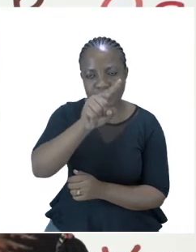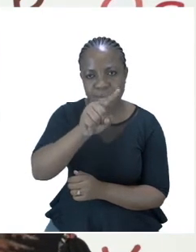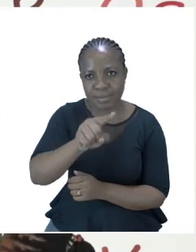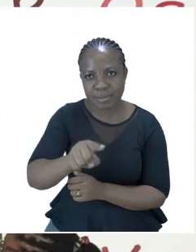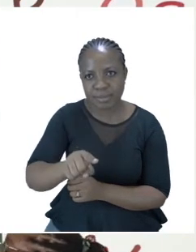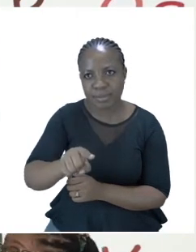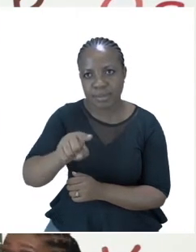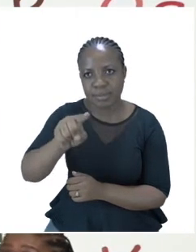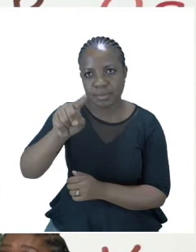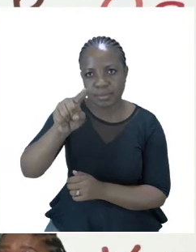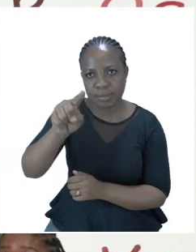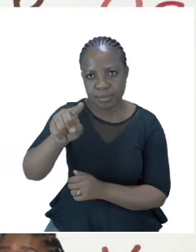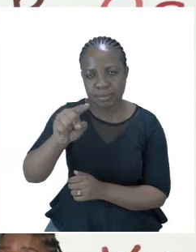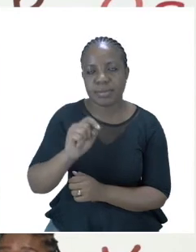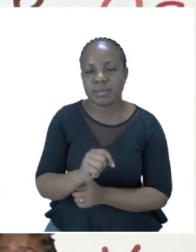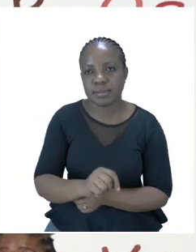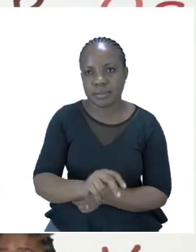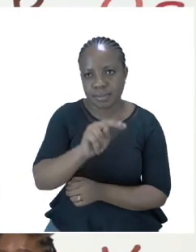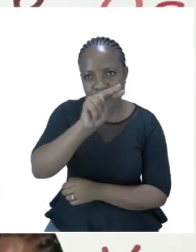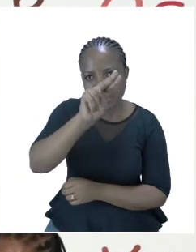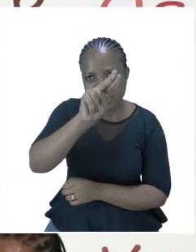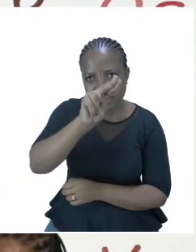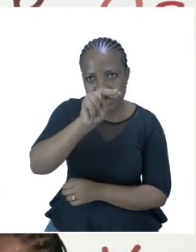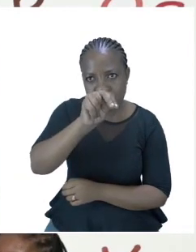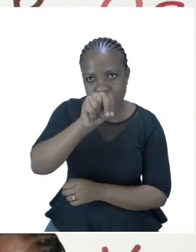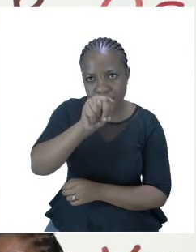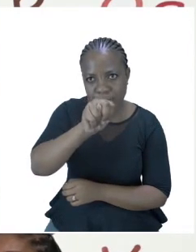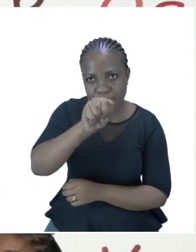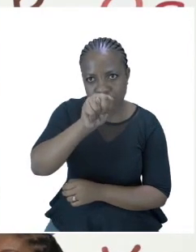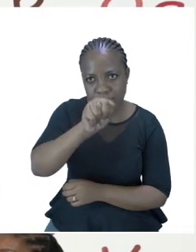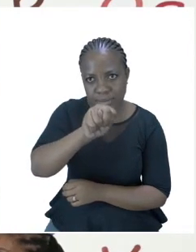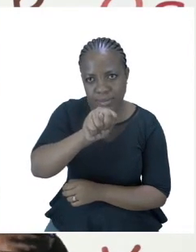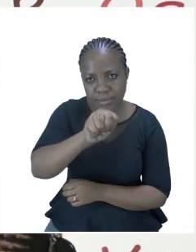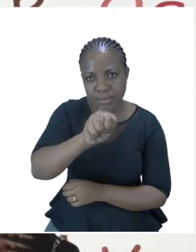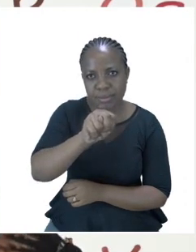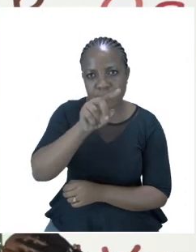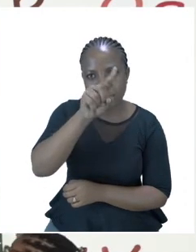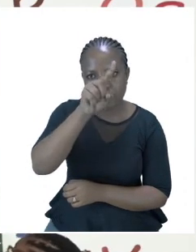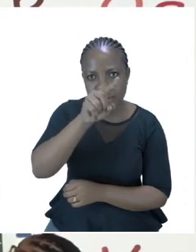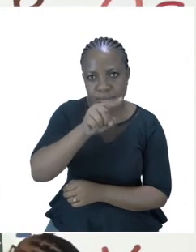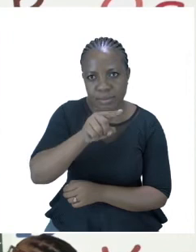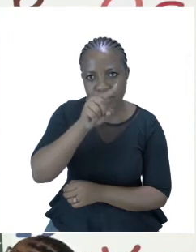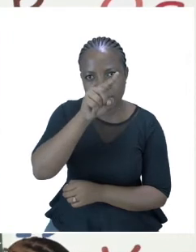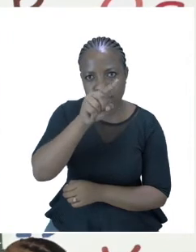Capital letter N touches the top and the bottom lines, but small letter n